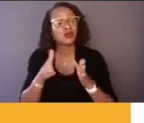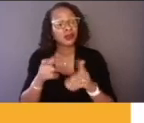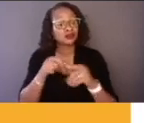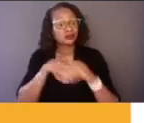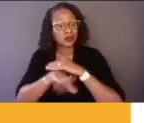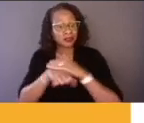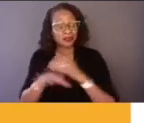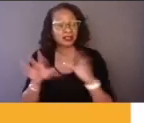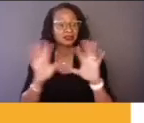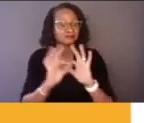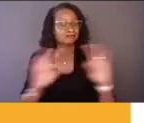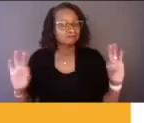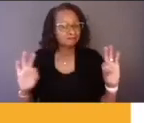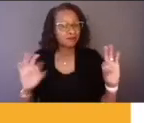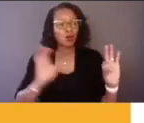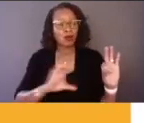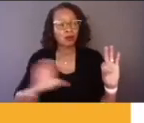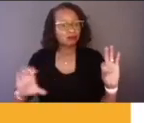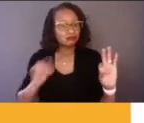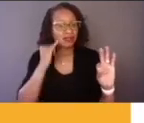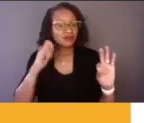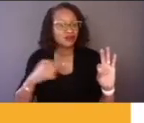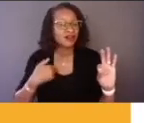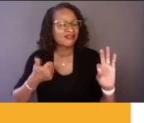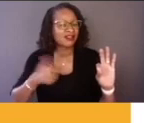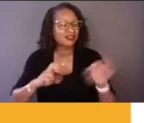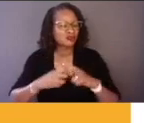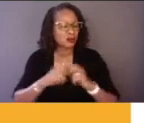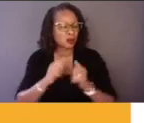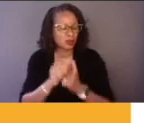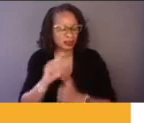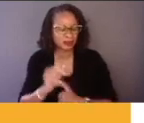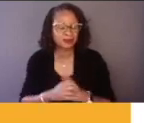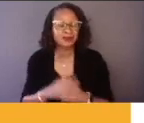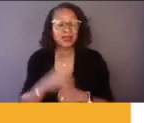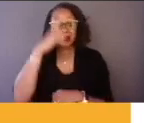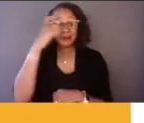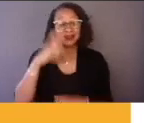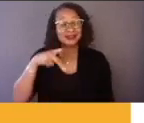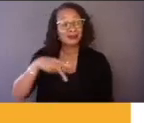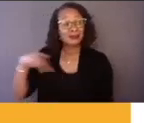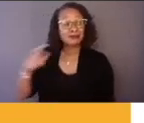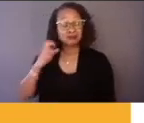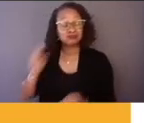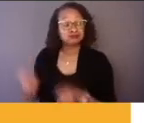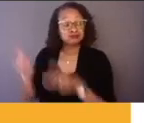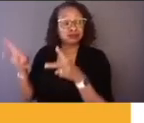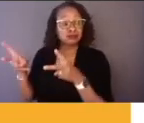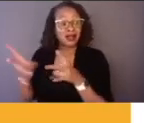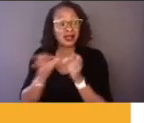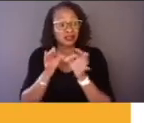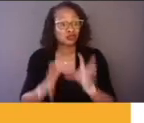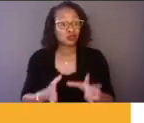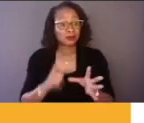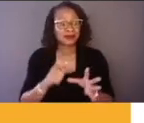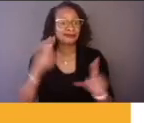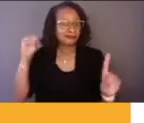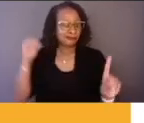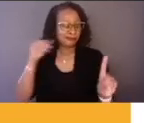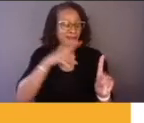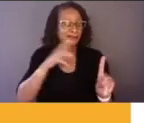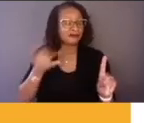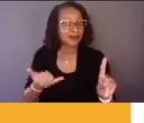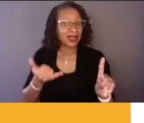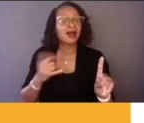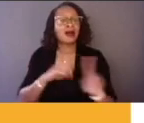if you are having any trouble with that. Because a PowerPoint is up, the interpreter is currently spotlighted, but you